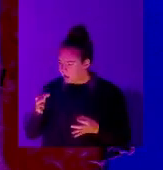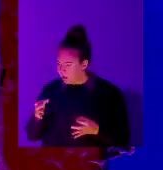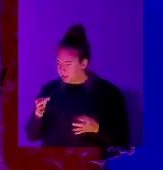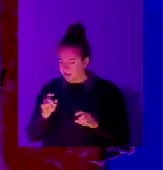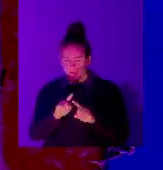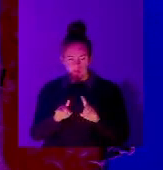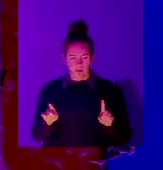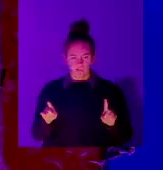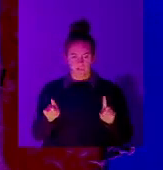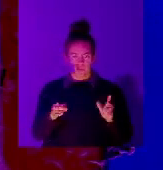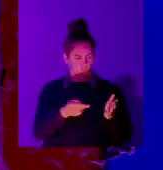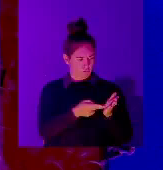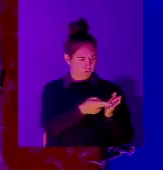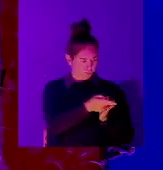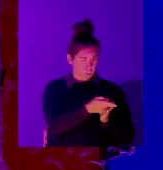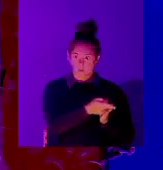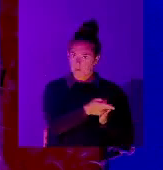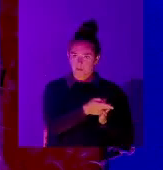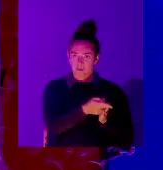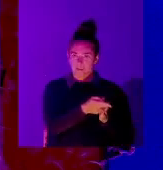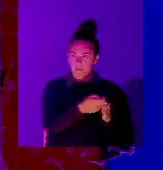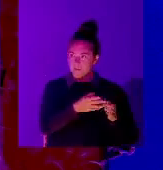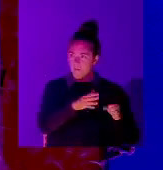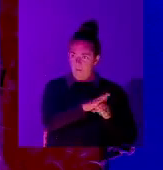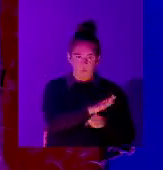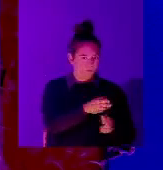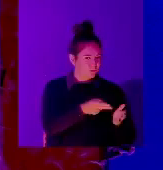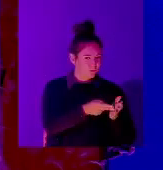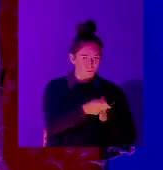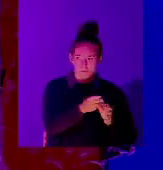the whole truth, and nothing but the truth.